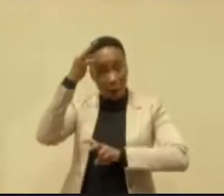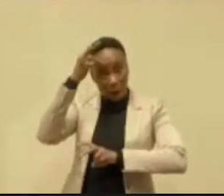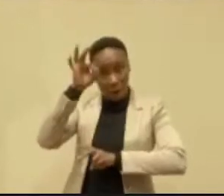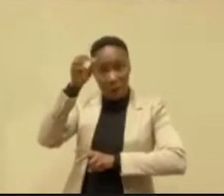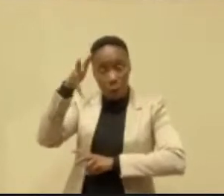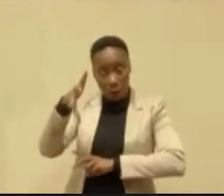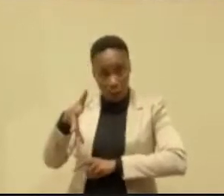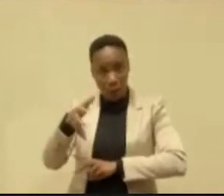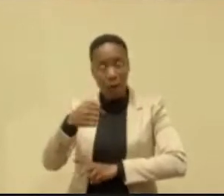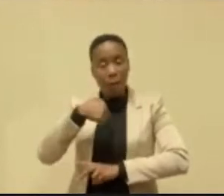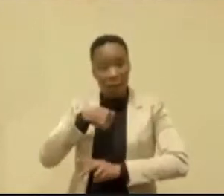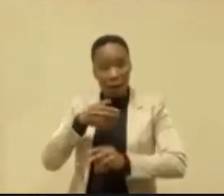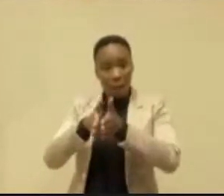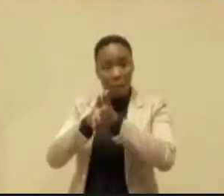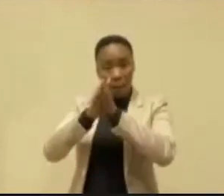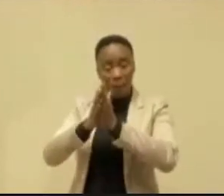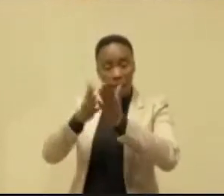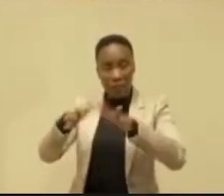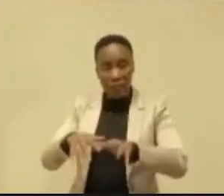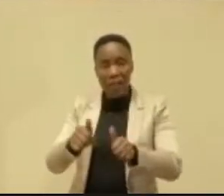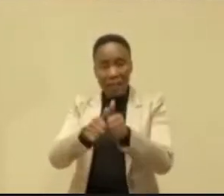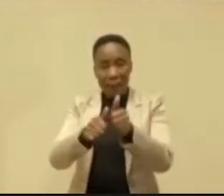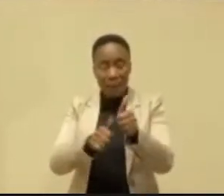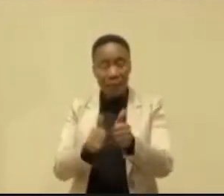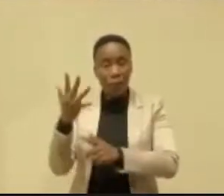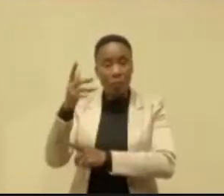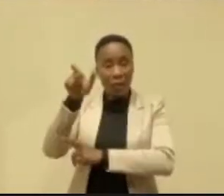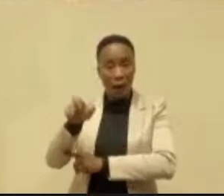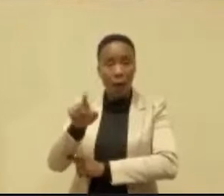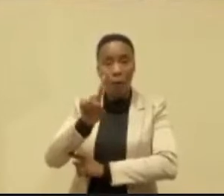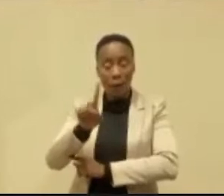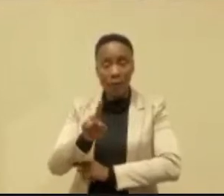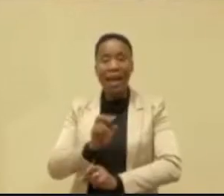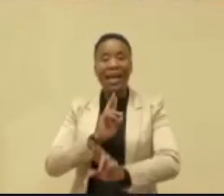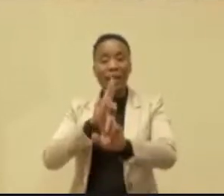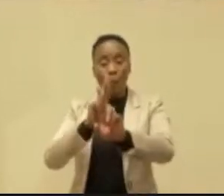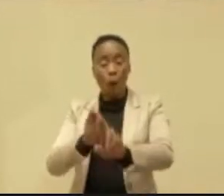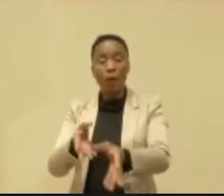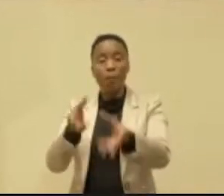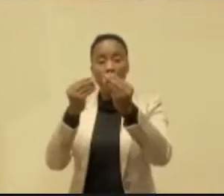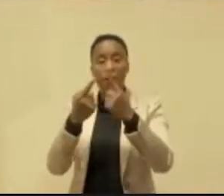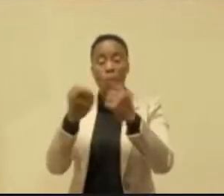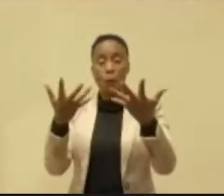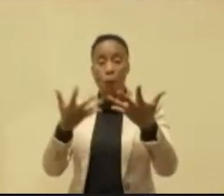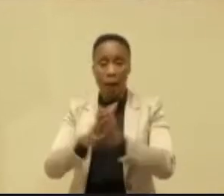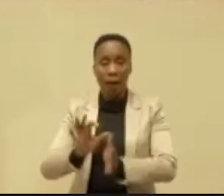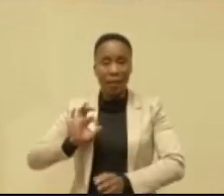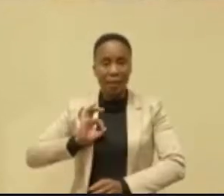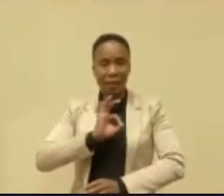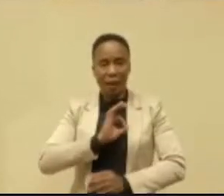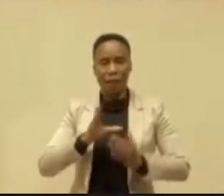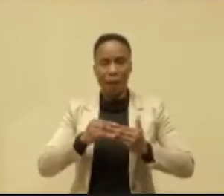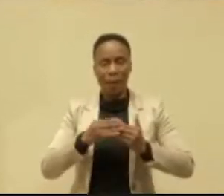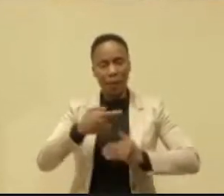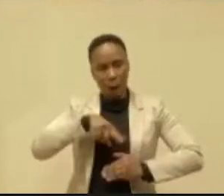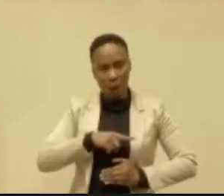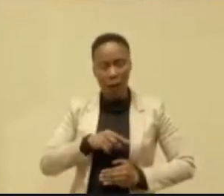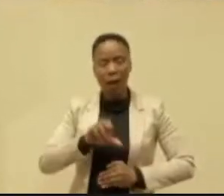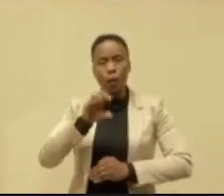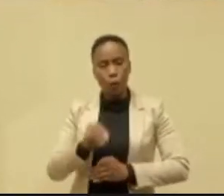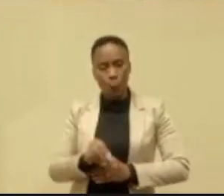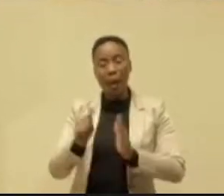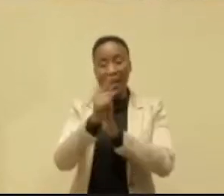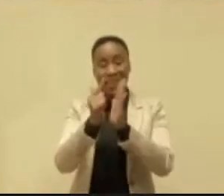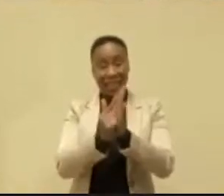and i have now requested the deputy speaker that they must get the report from our staff members so that the legislature of